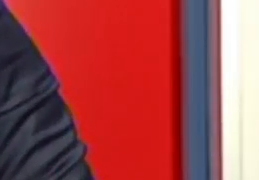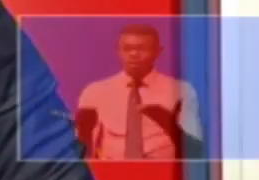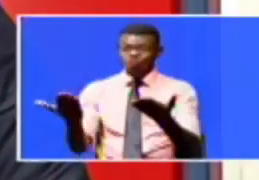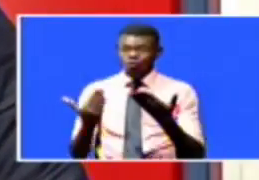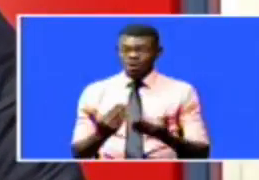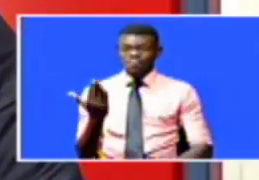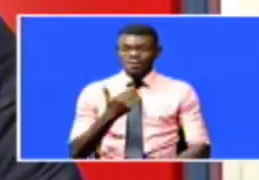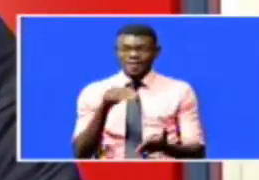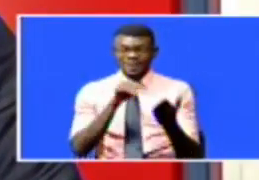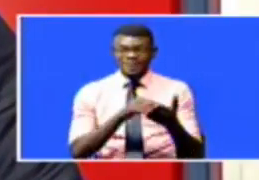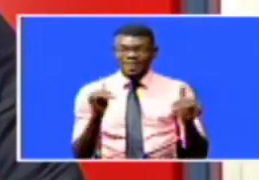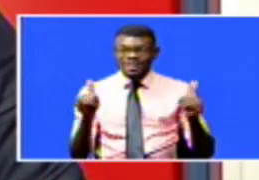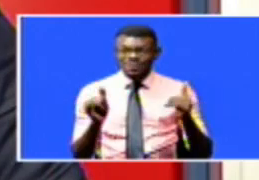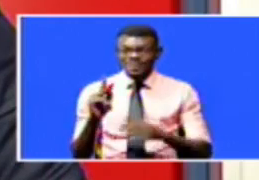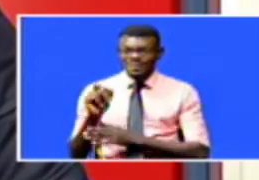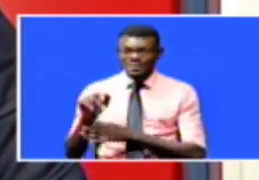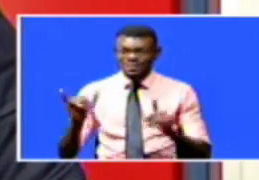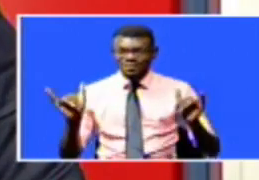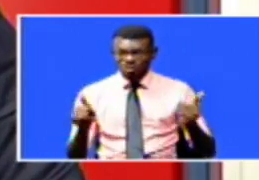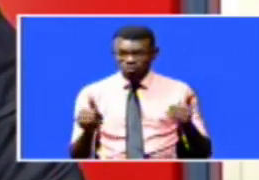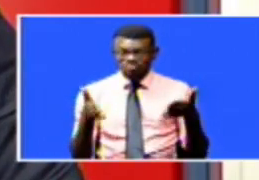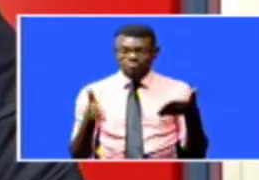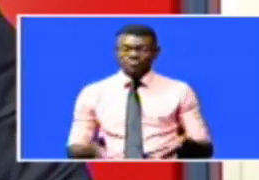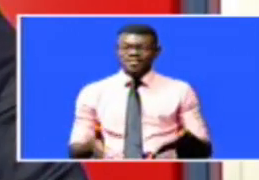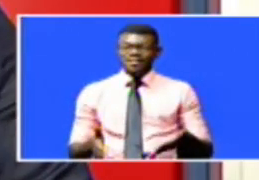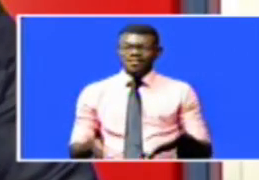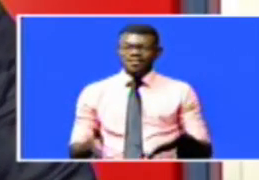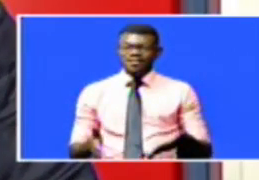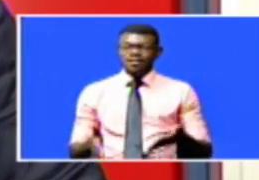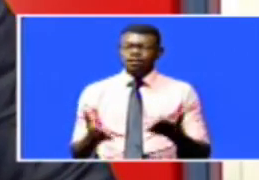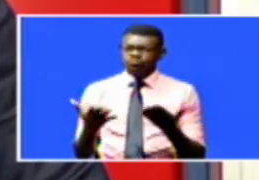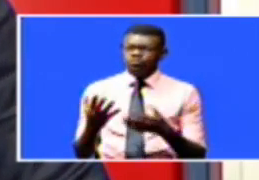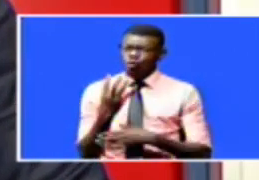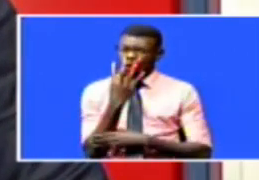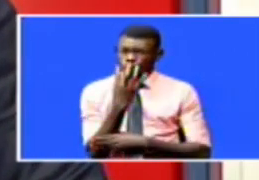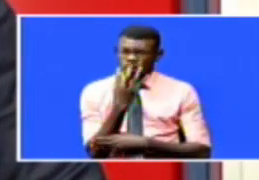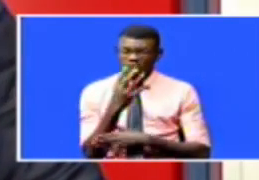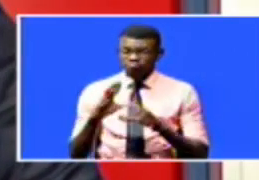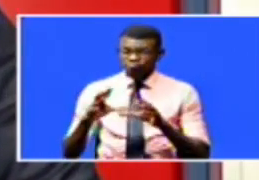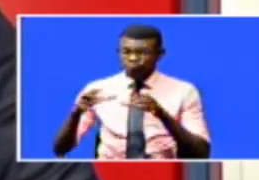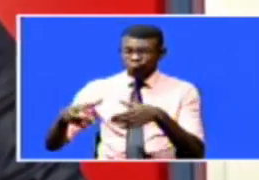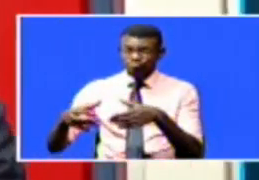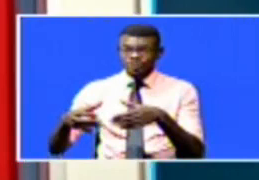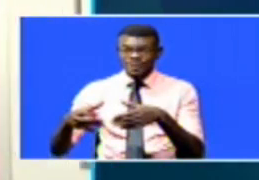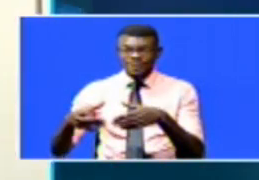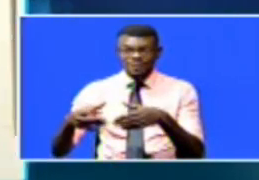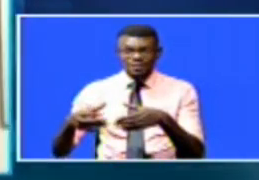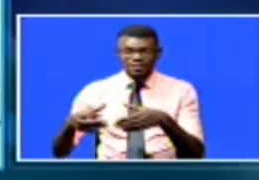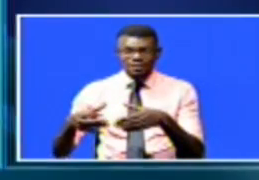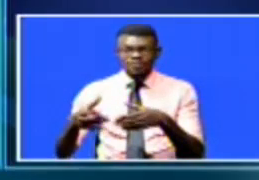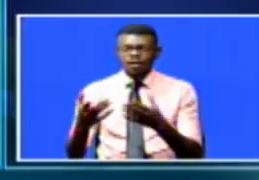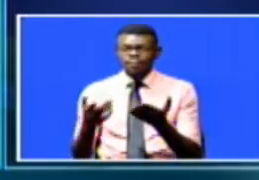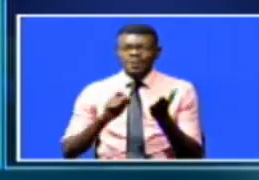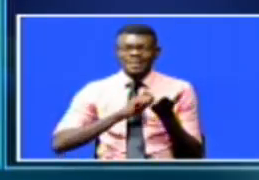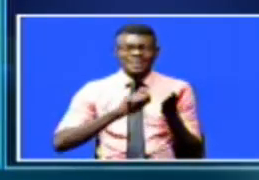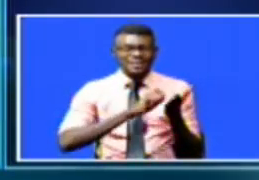Welcome back once more to the broadcast. This is KTN Prime here on KTN News. Now, the Orange Democratic Movement, ODM, has written